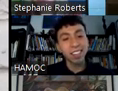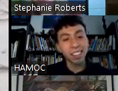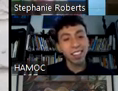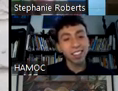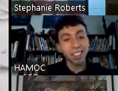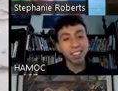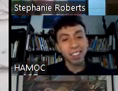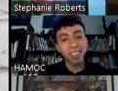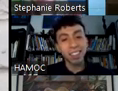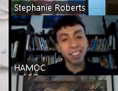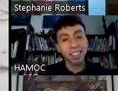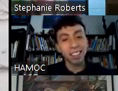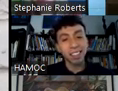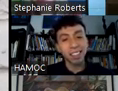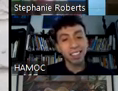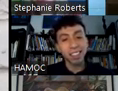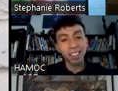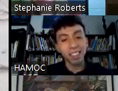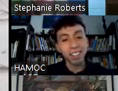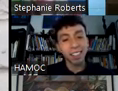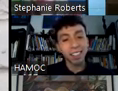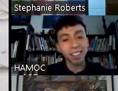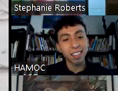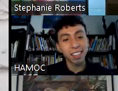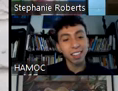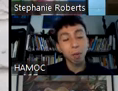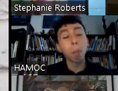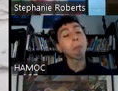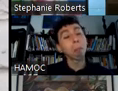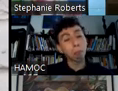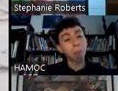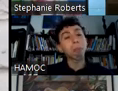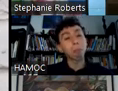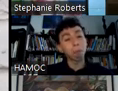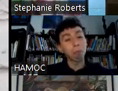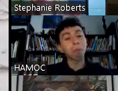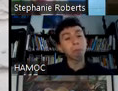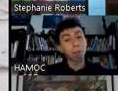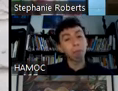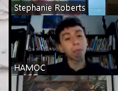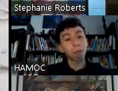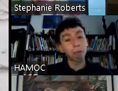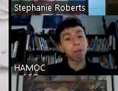because it doesn't have to be perfect and it goes to a neat abstract place so well.